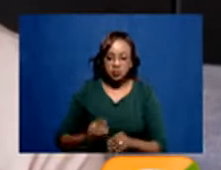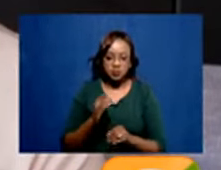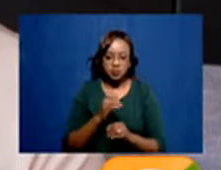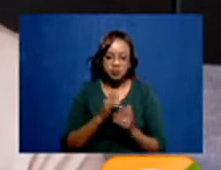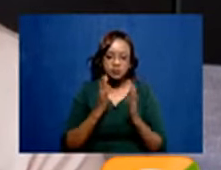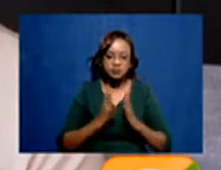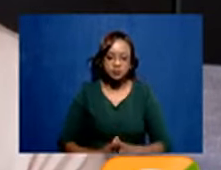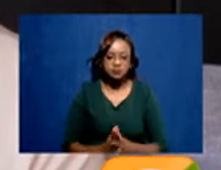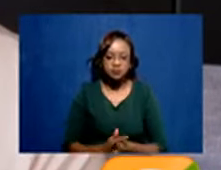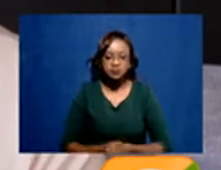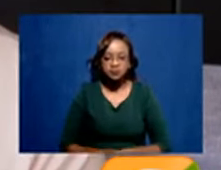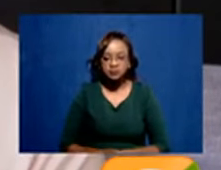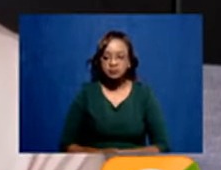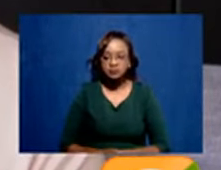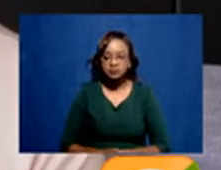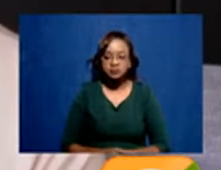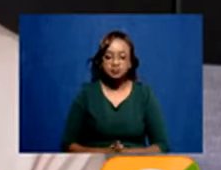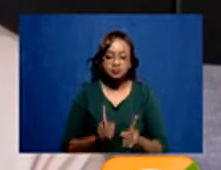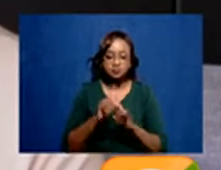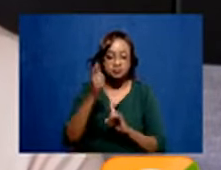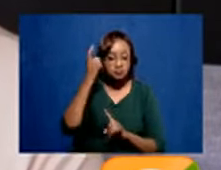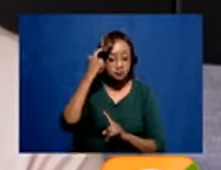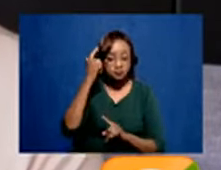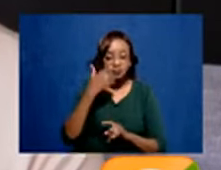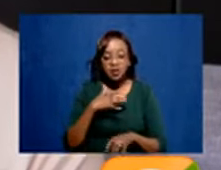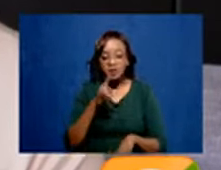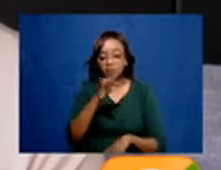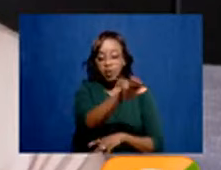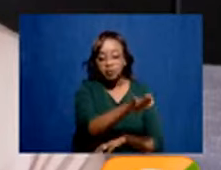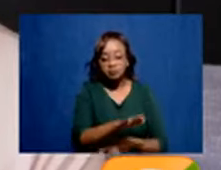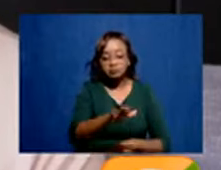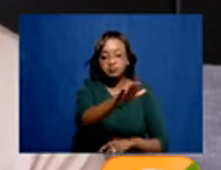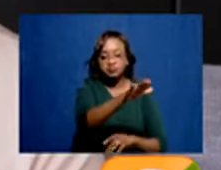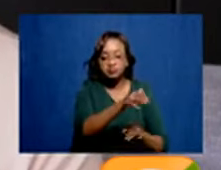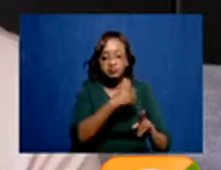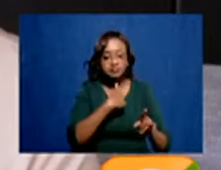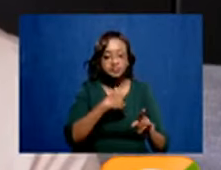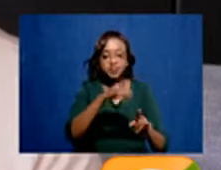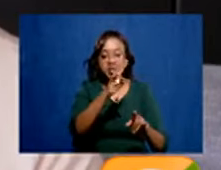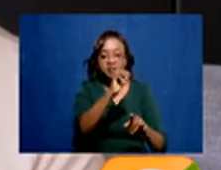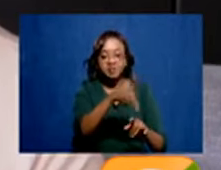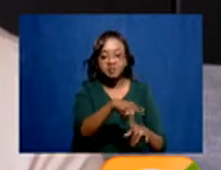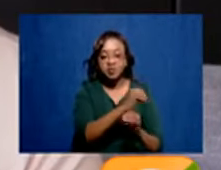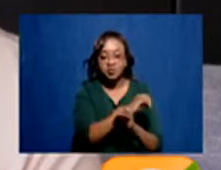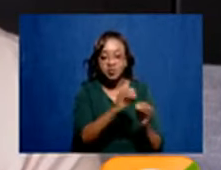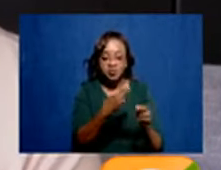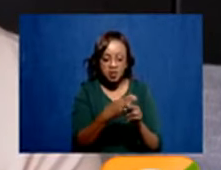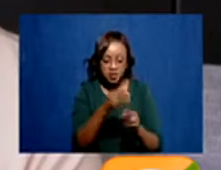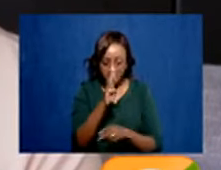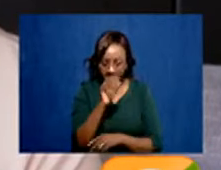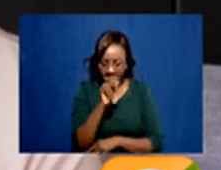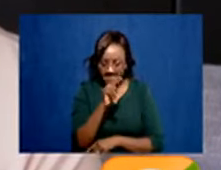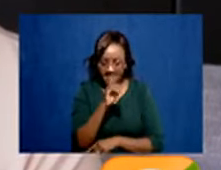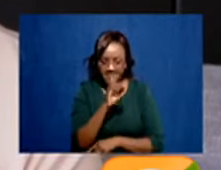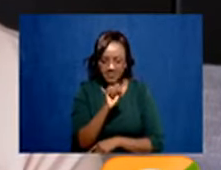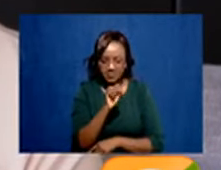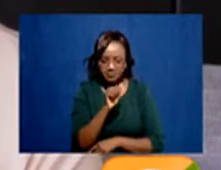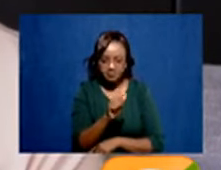there is a constituency that doesn't have an MP at the moment. I think it's called Banisa, somewhere in Mandera